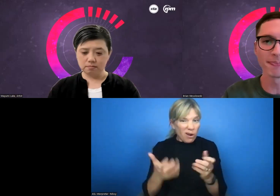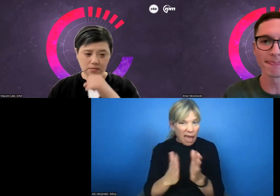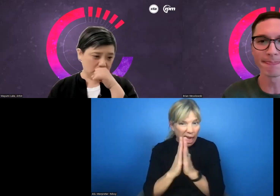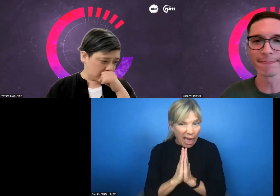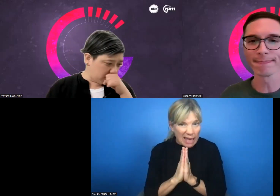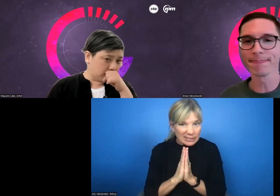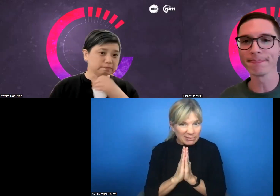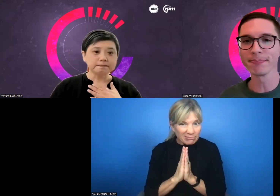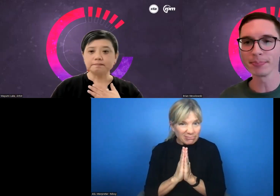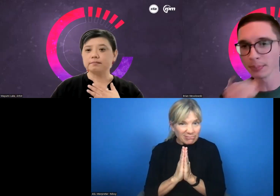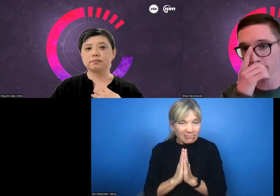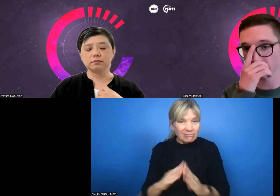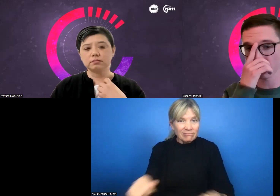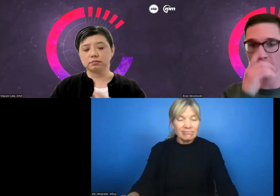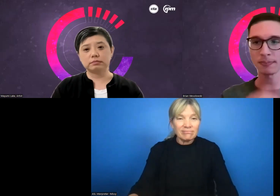Mayumi?